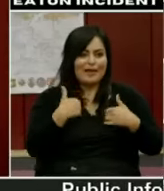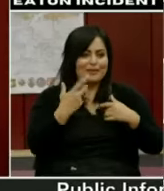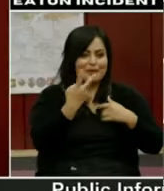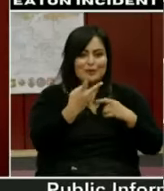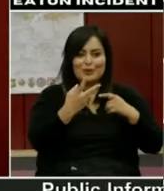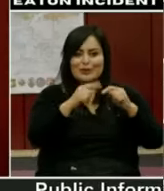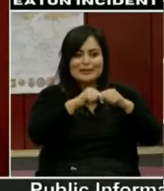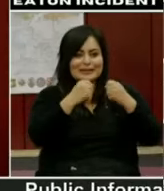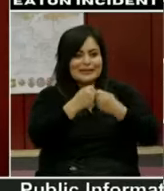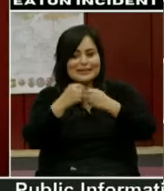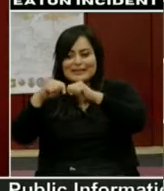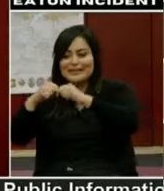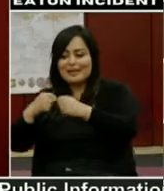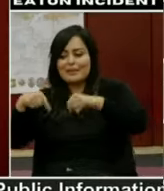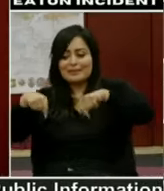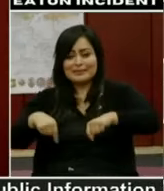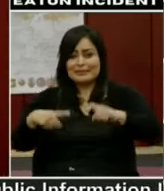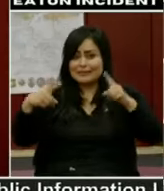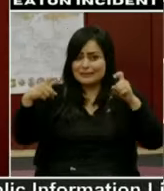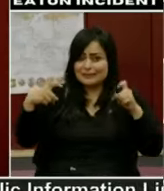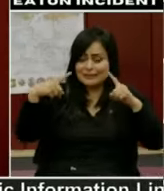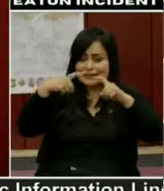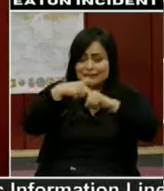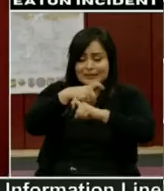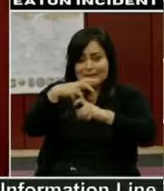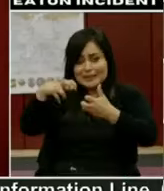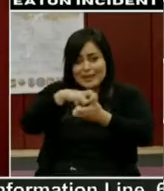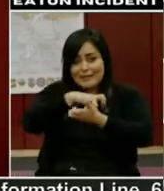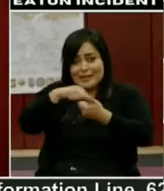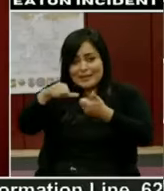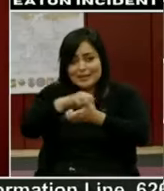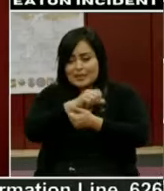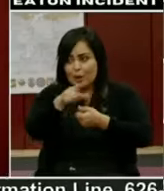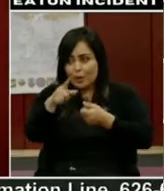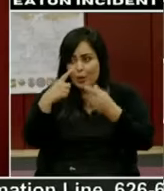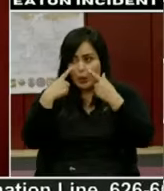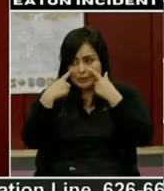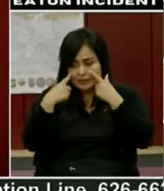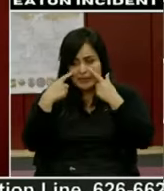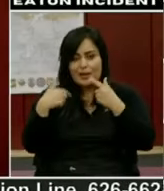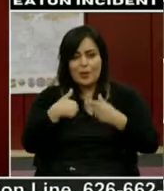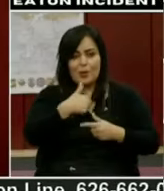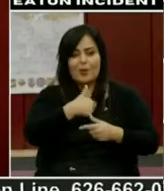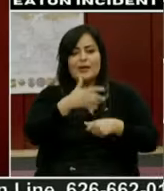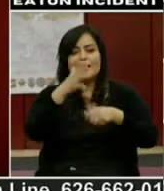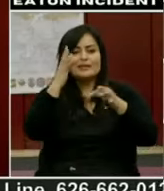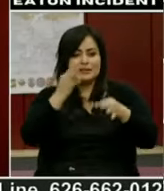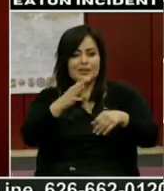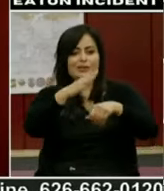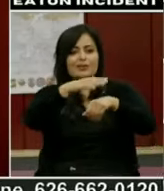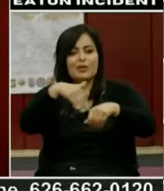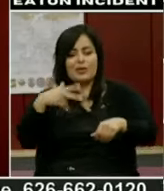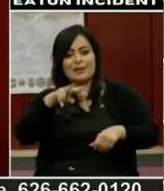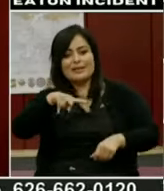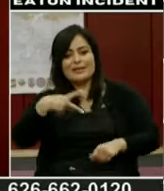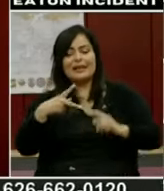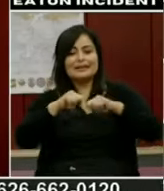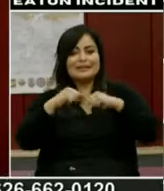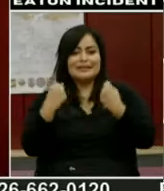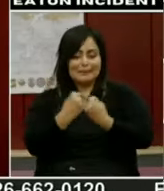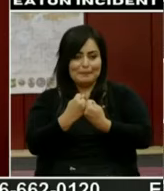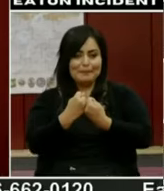of the complexity and the disaster and the devastation that you guys have seen here, that is why that decision was made. Part of that